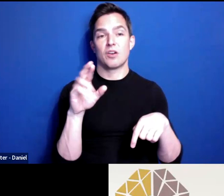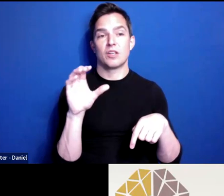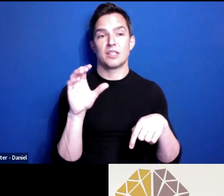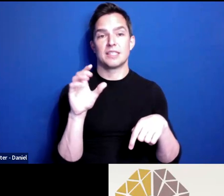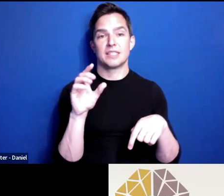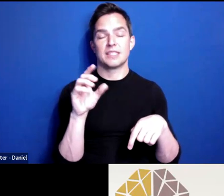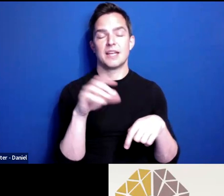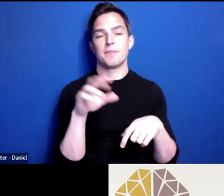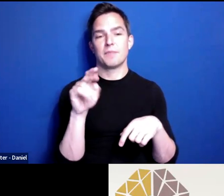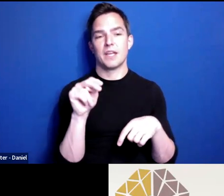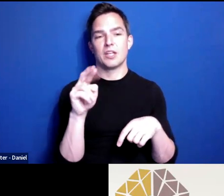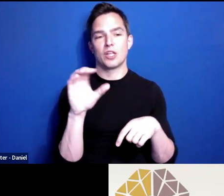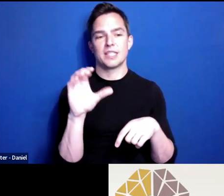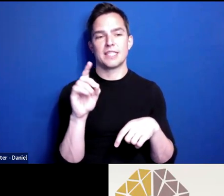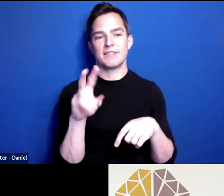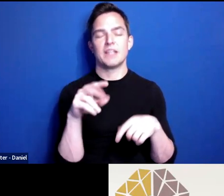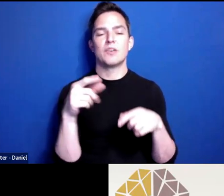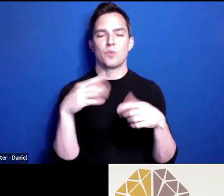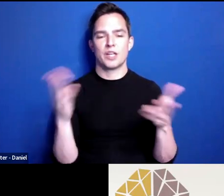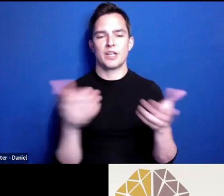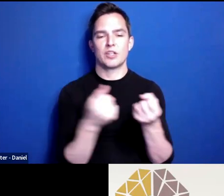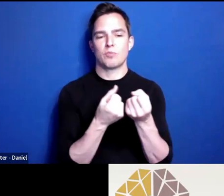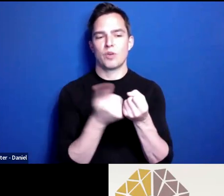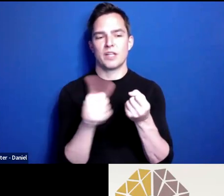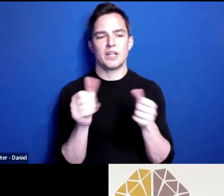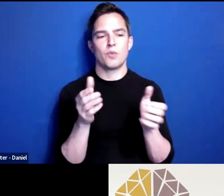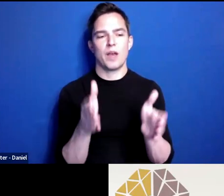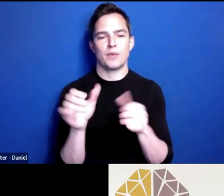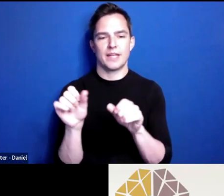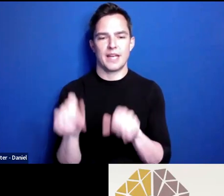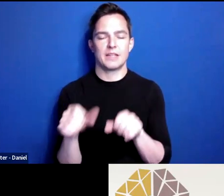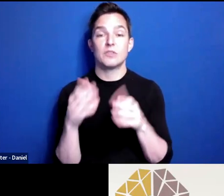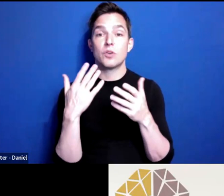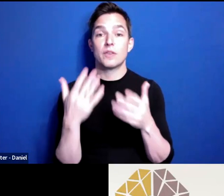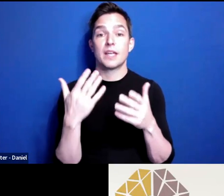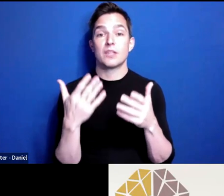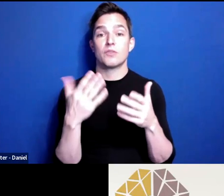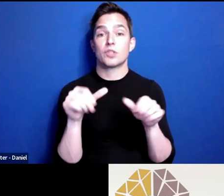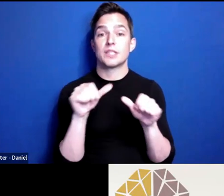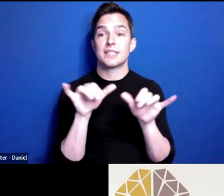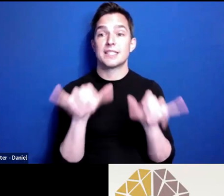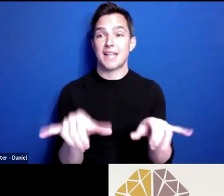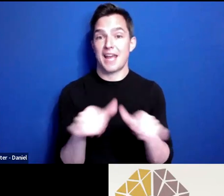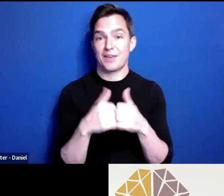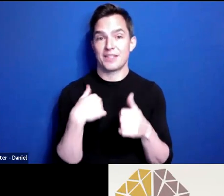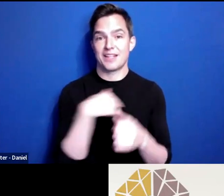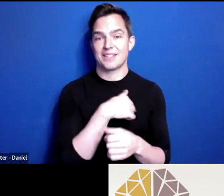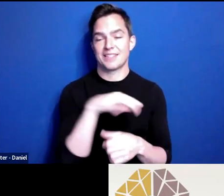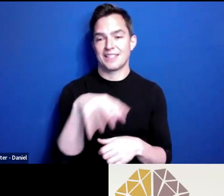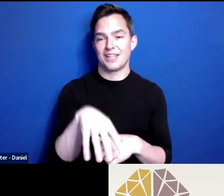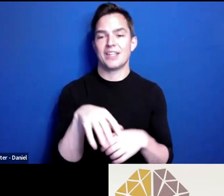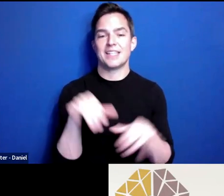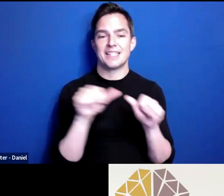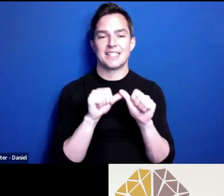whichever ways we can assist. So we'd like to thank you for staying with us, right? And staying